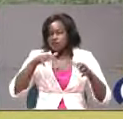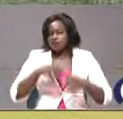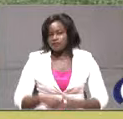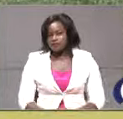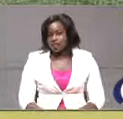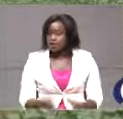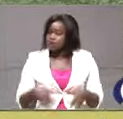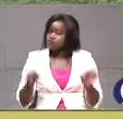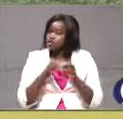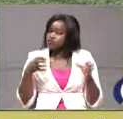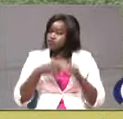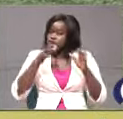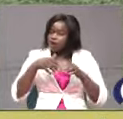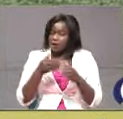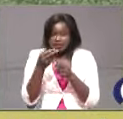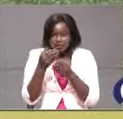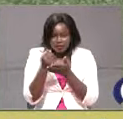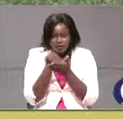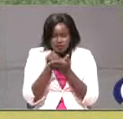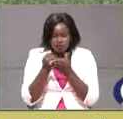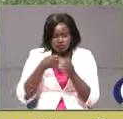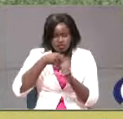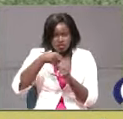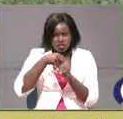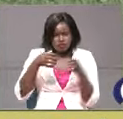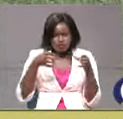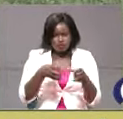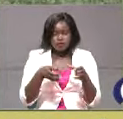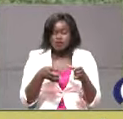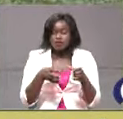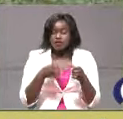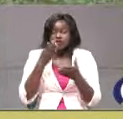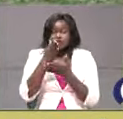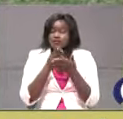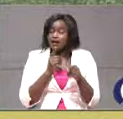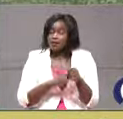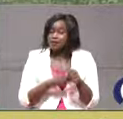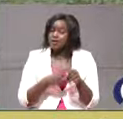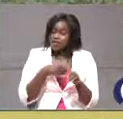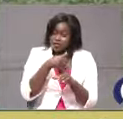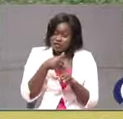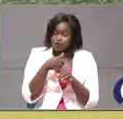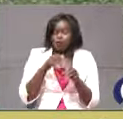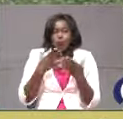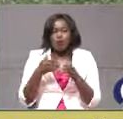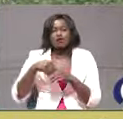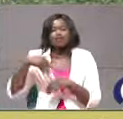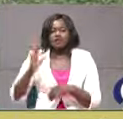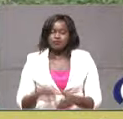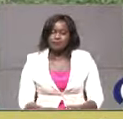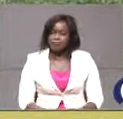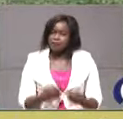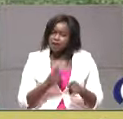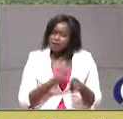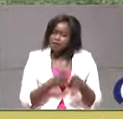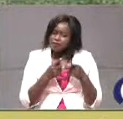internally. Why do we insist on that? That financing can be achieved internally and externally. But for the beginning,